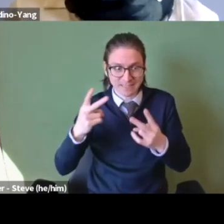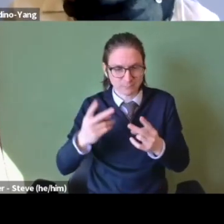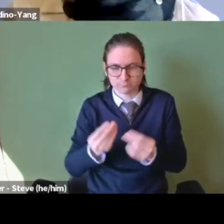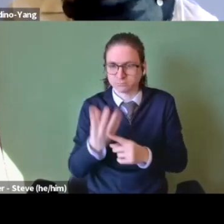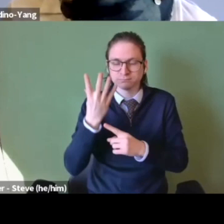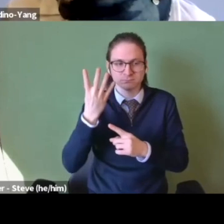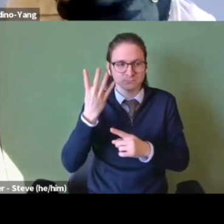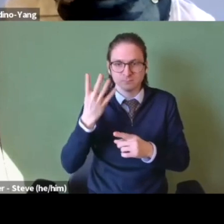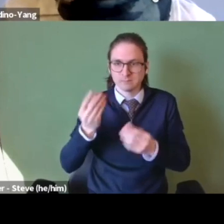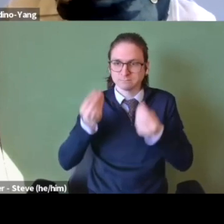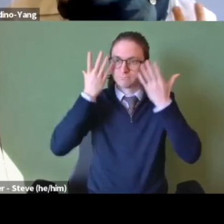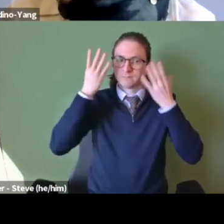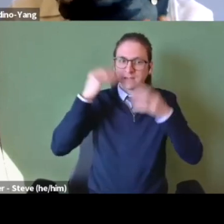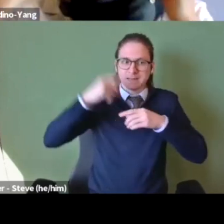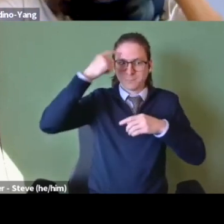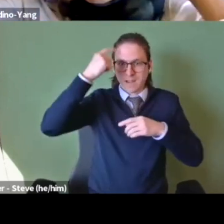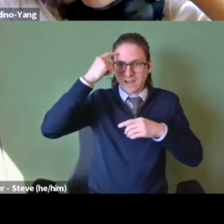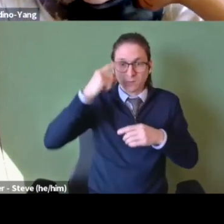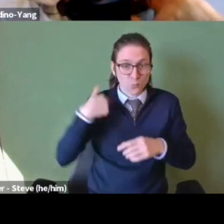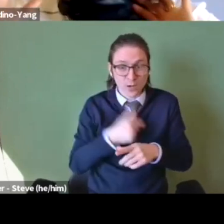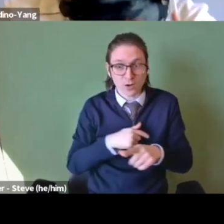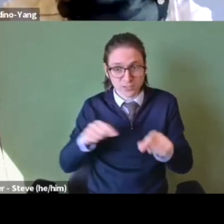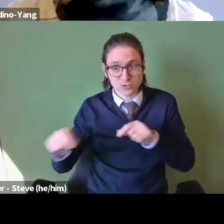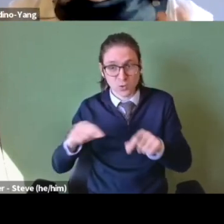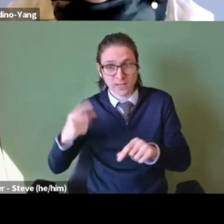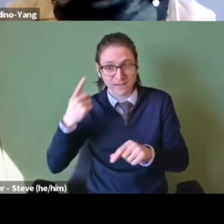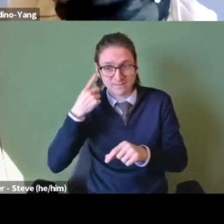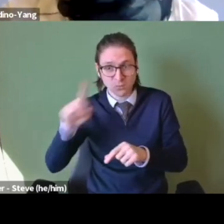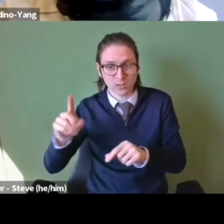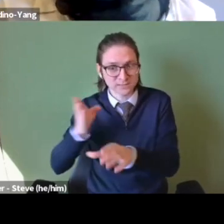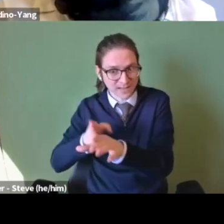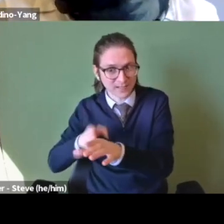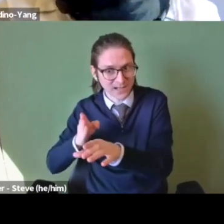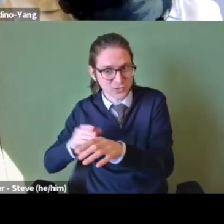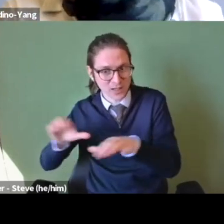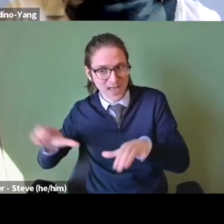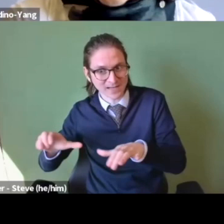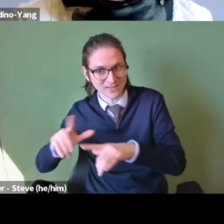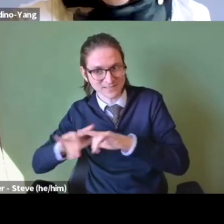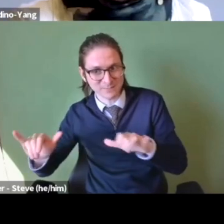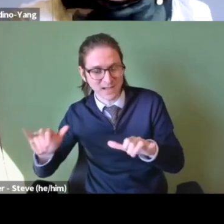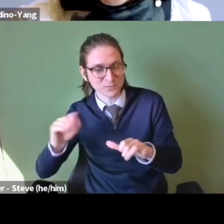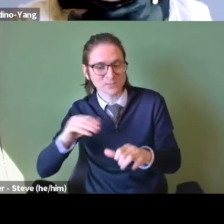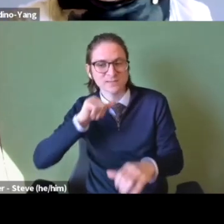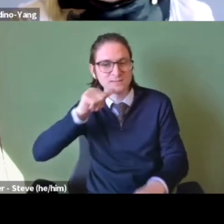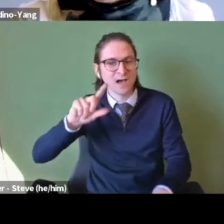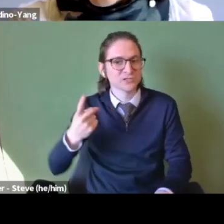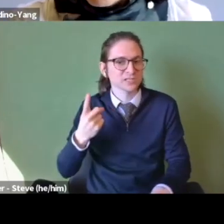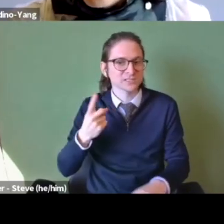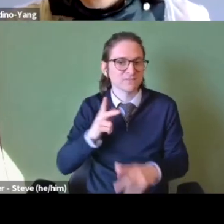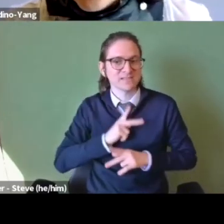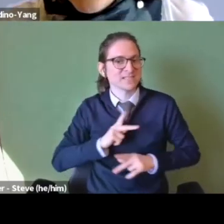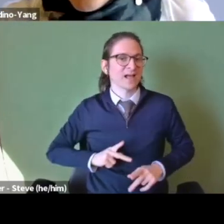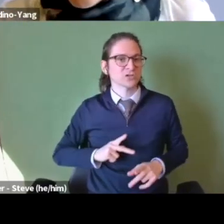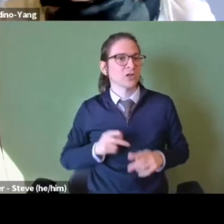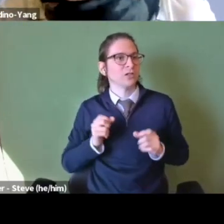psychophysiological activation at the same time. So it's not due to just a physiological artifact. We actually see activations in